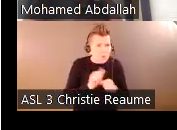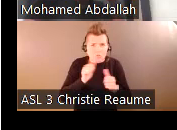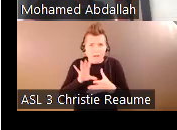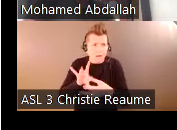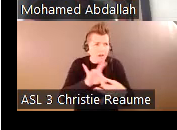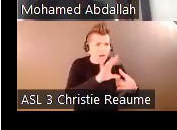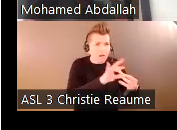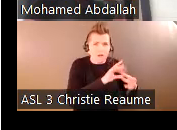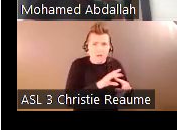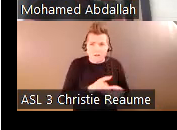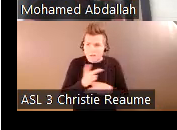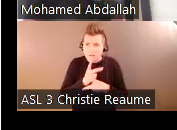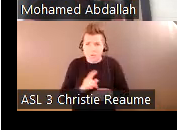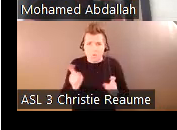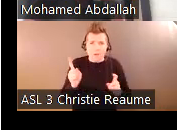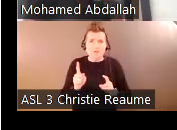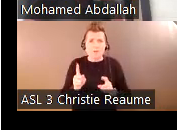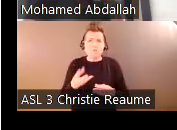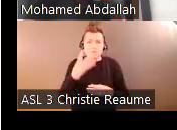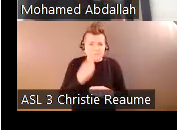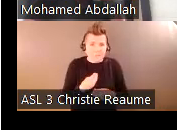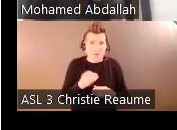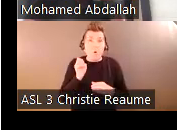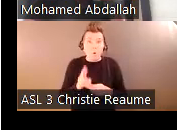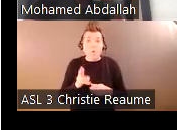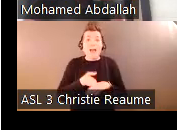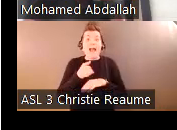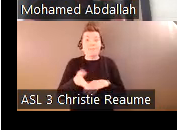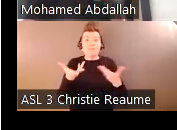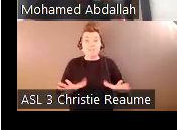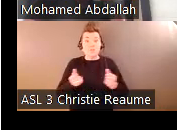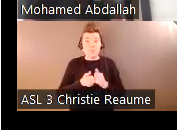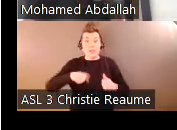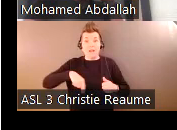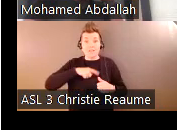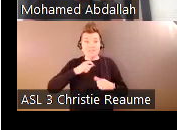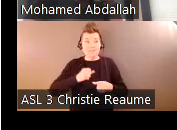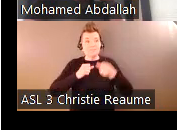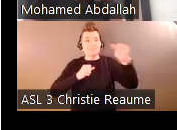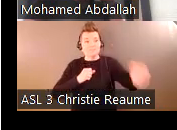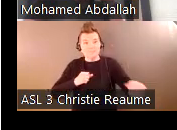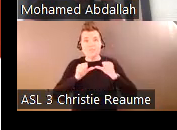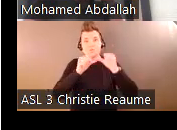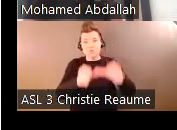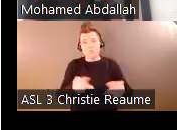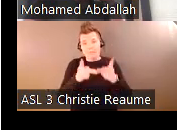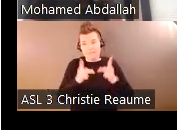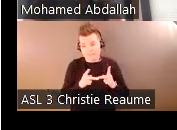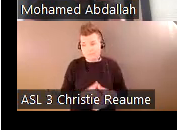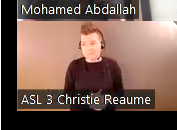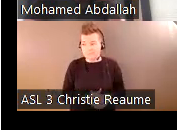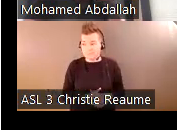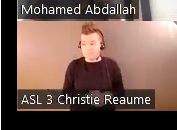stay or post shelter stay, in order to maintain the housing arrangement that the person has secured.